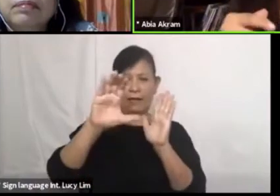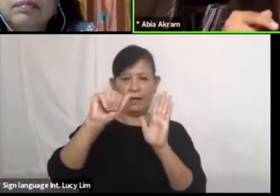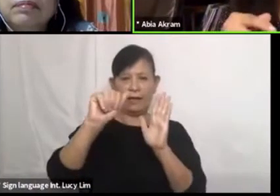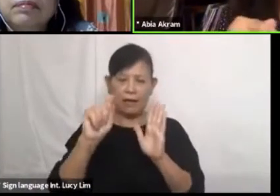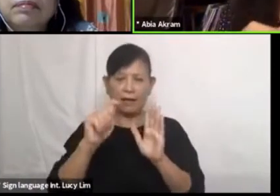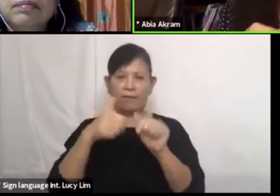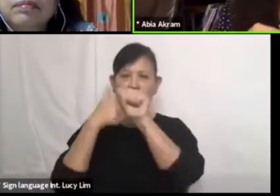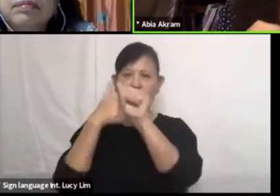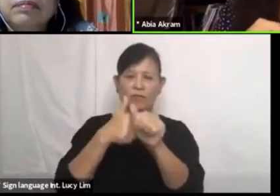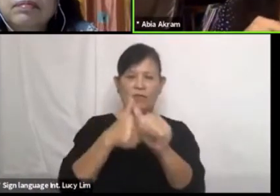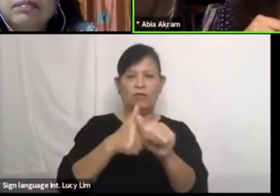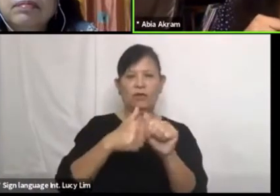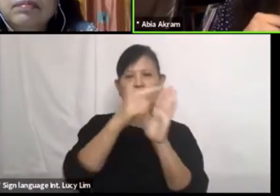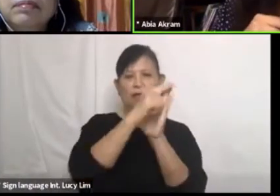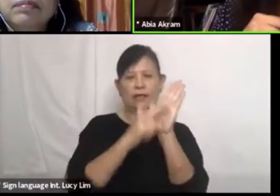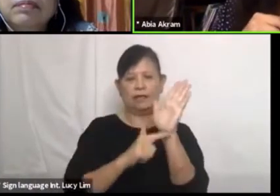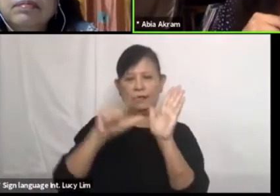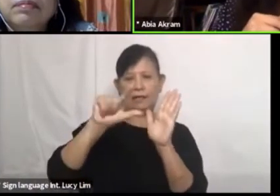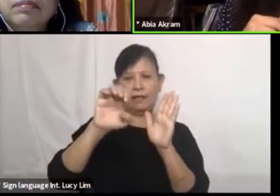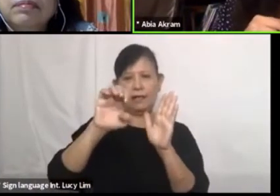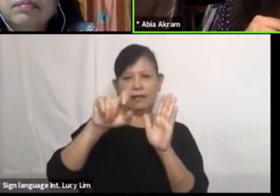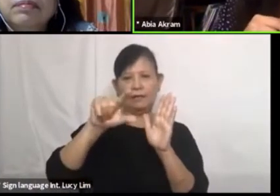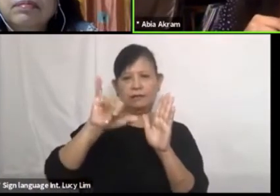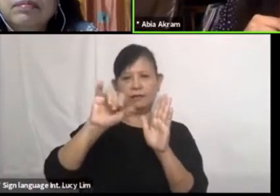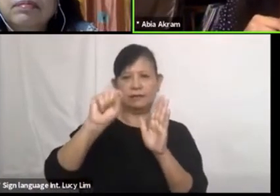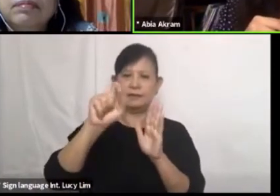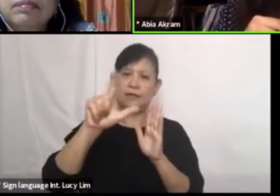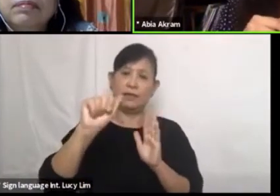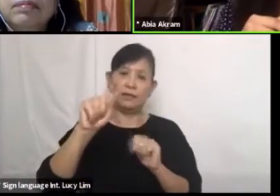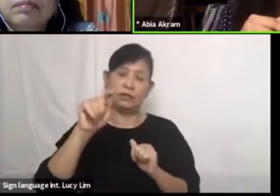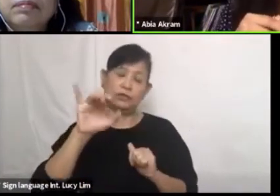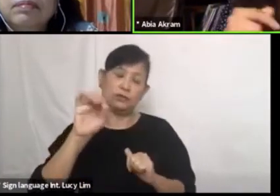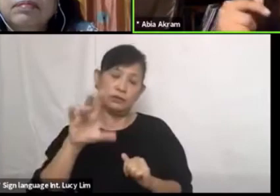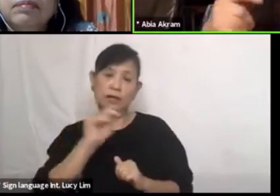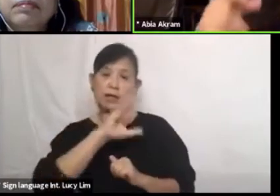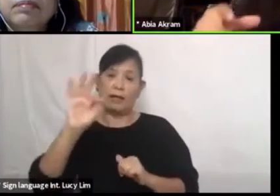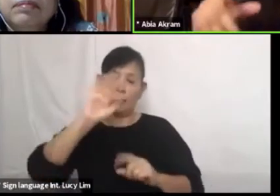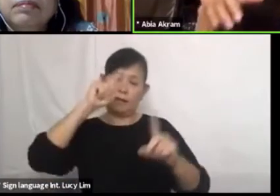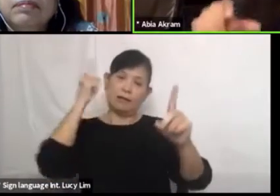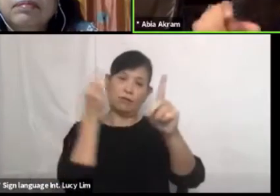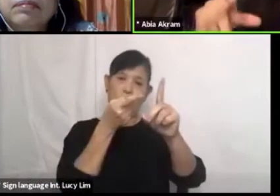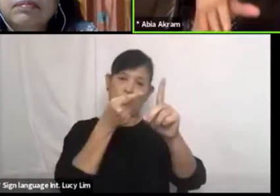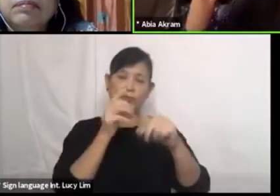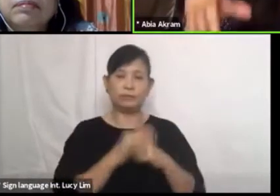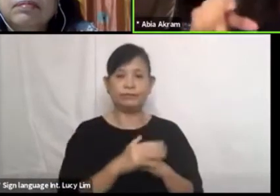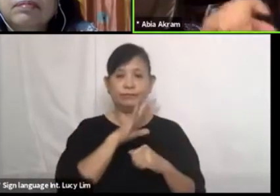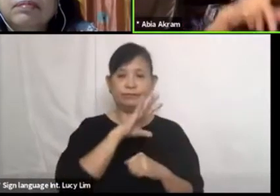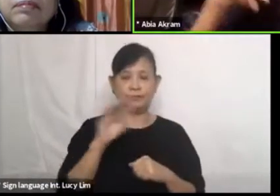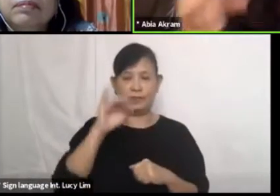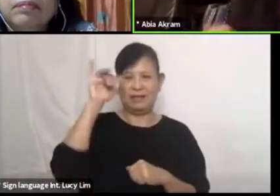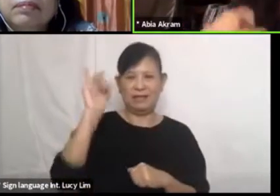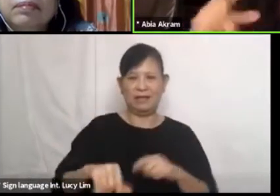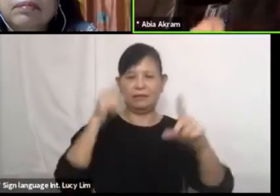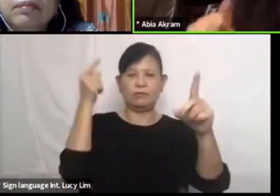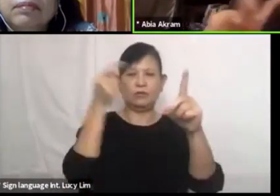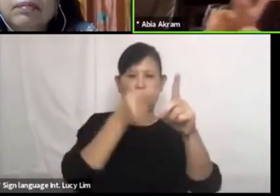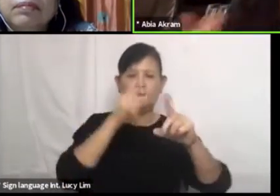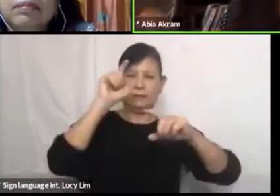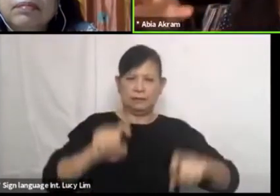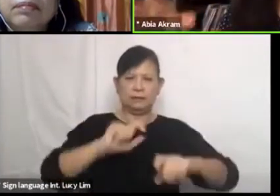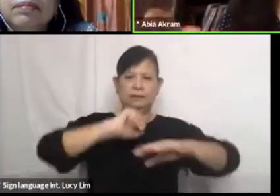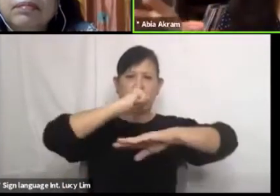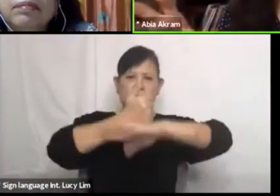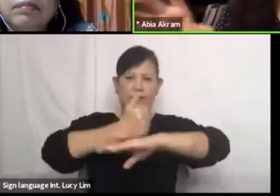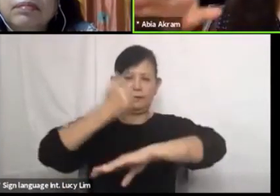and especially in line with the sustainable development goals. But still, those goals need to be implemented by